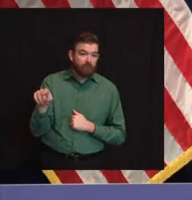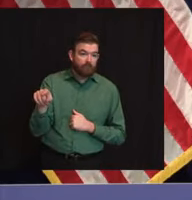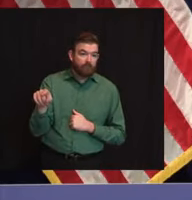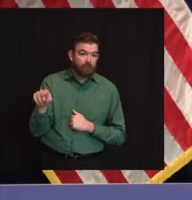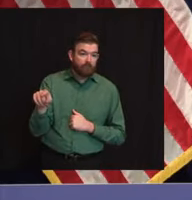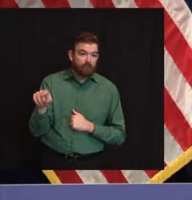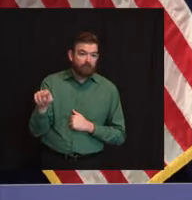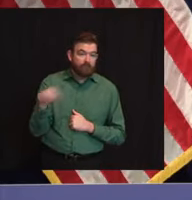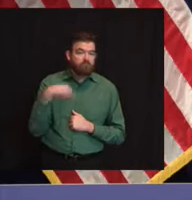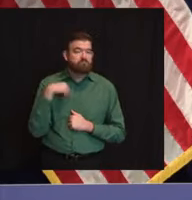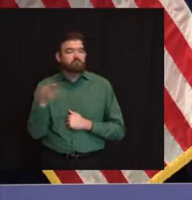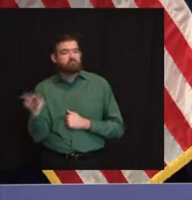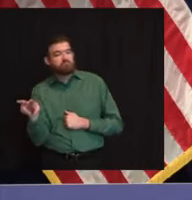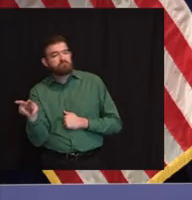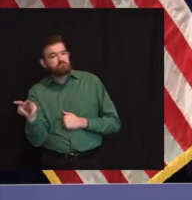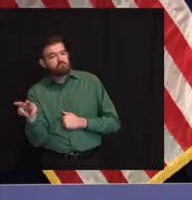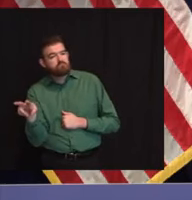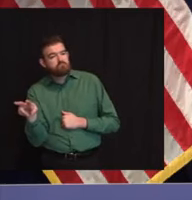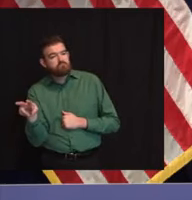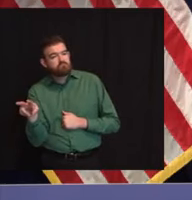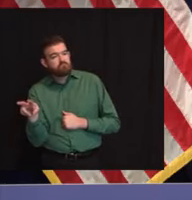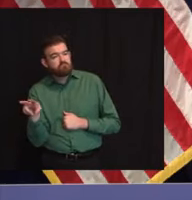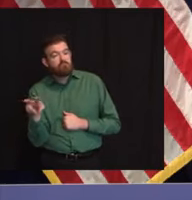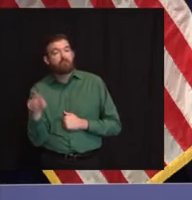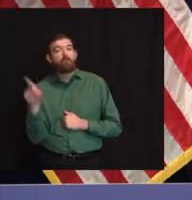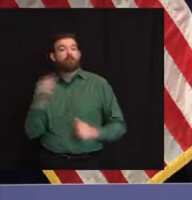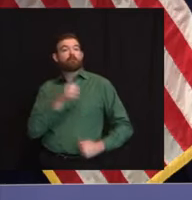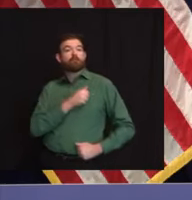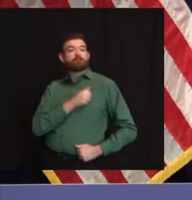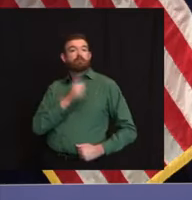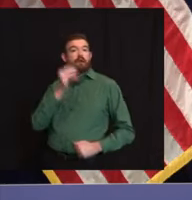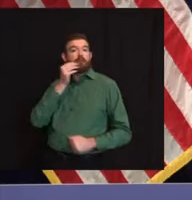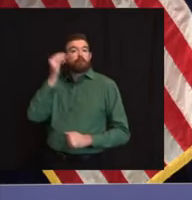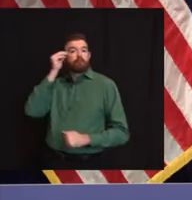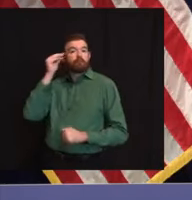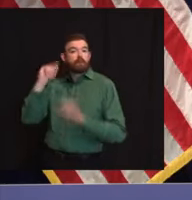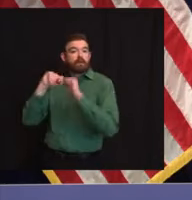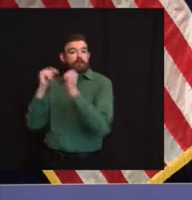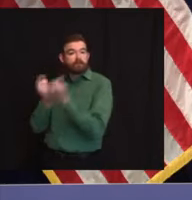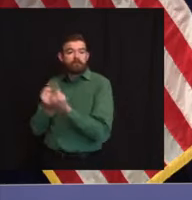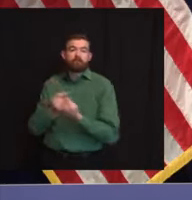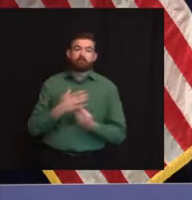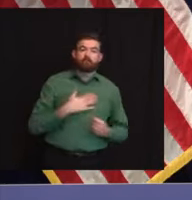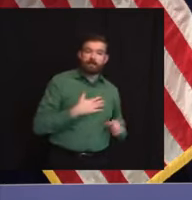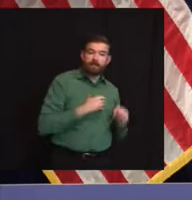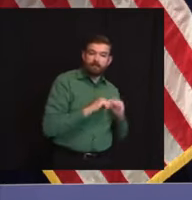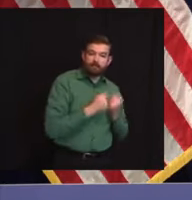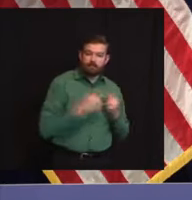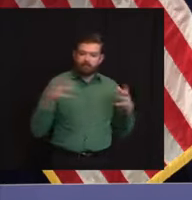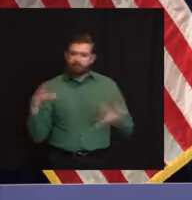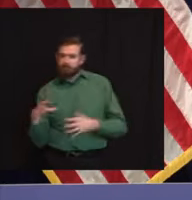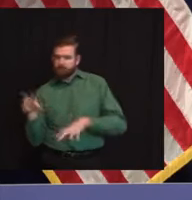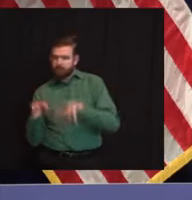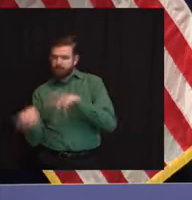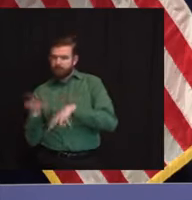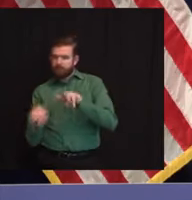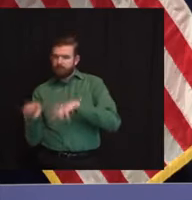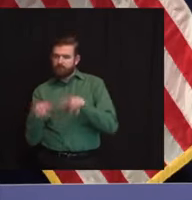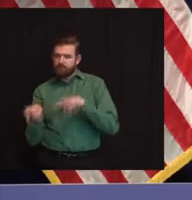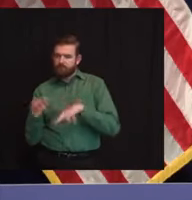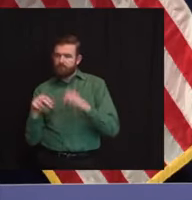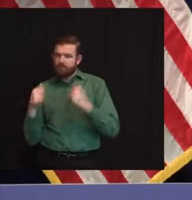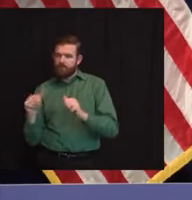in there right now with our teams, not only surging staffing, but helping us figure out, fair to say, Judy, how we can